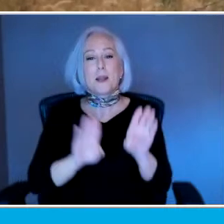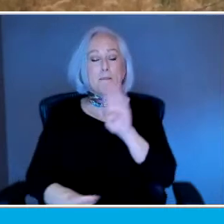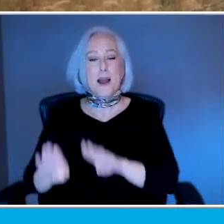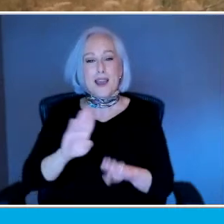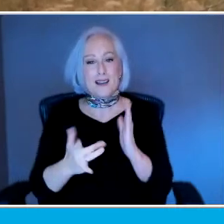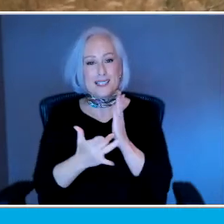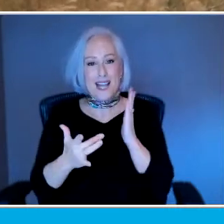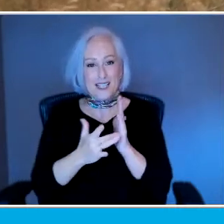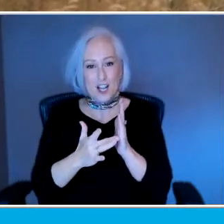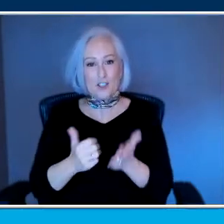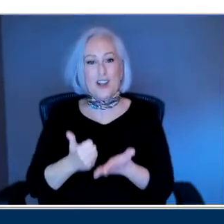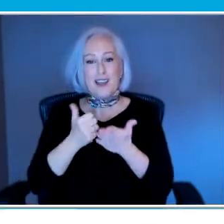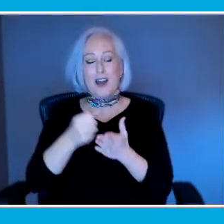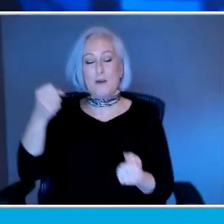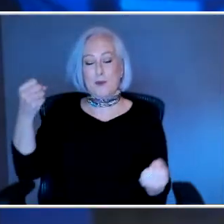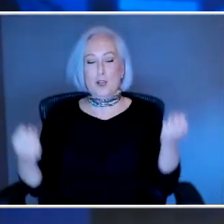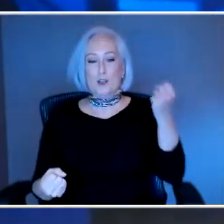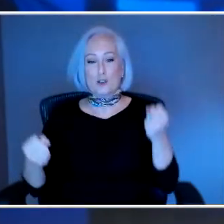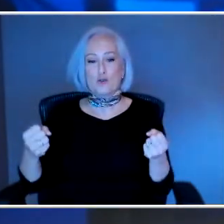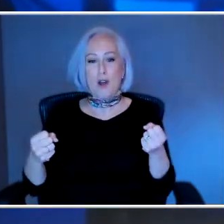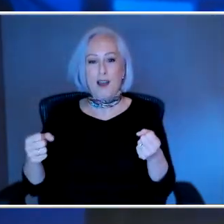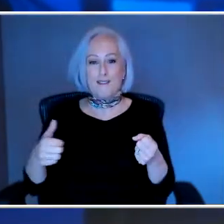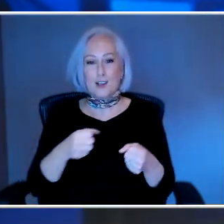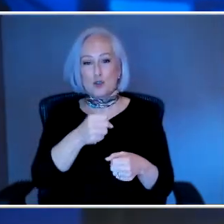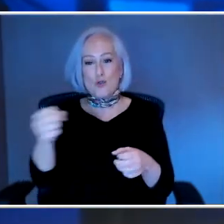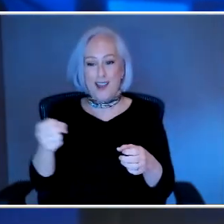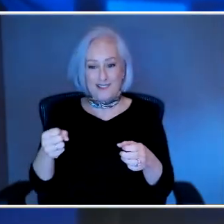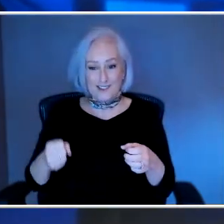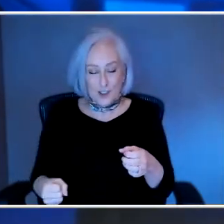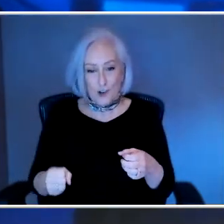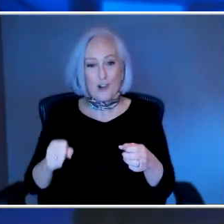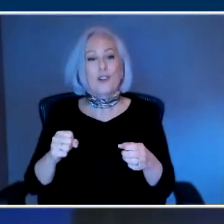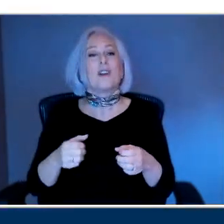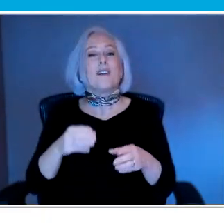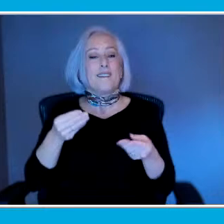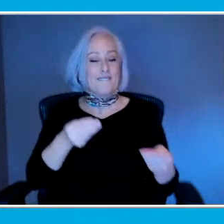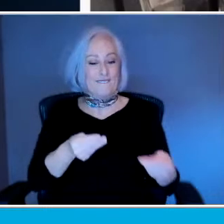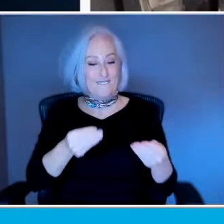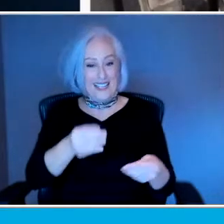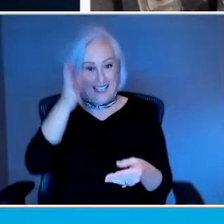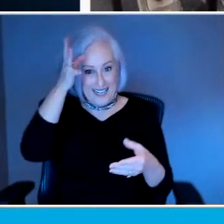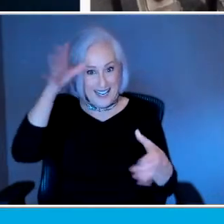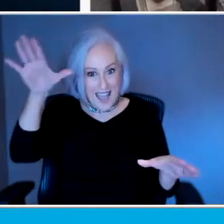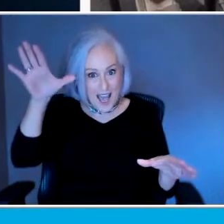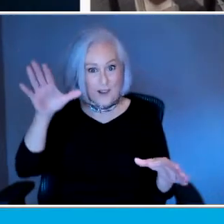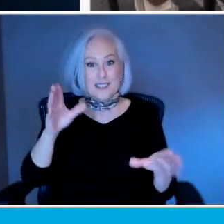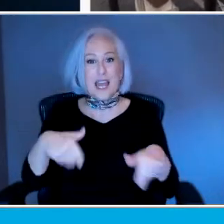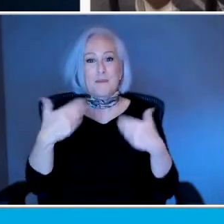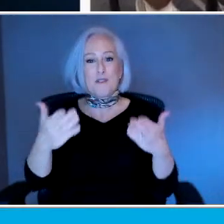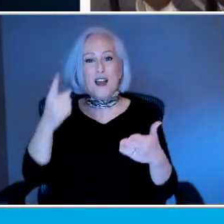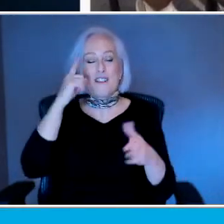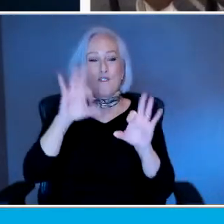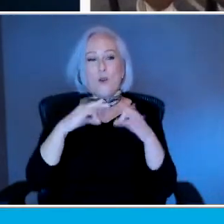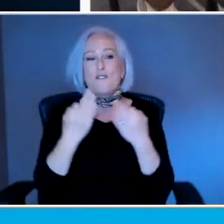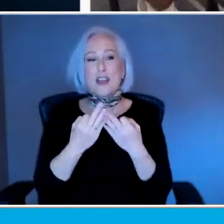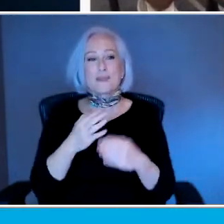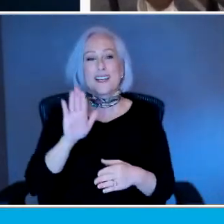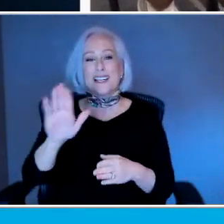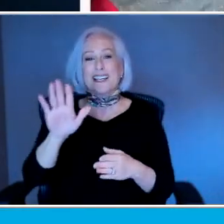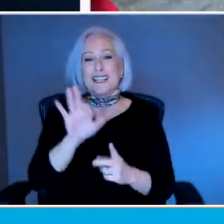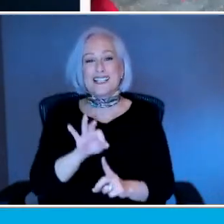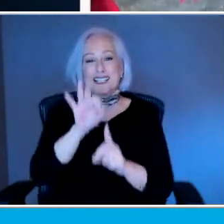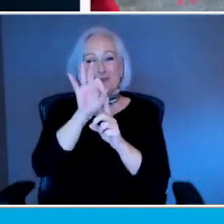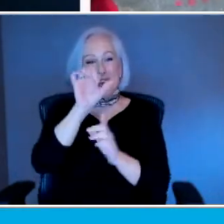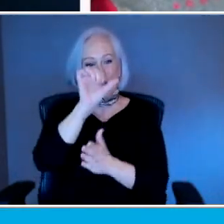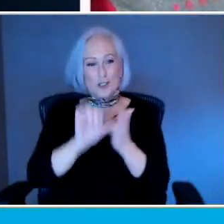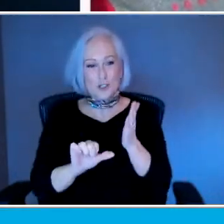and provide for his family again. I'm Jessica Lovell on the next Morning Medical Update, the special surgery that lets Connor's own